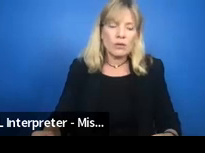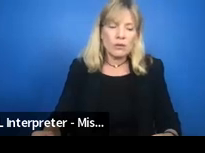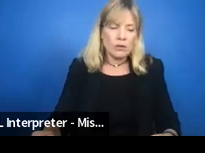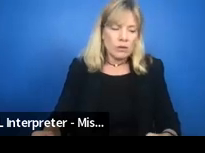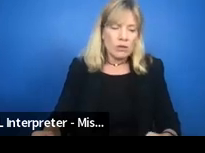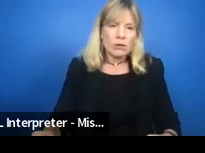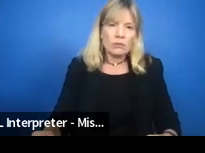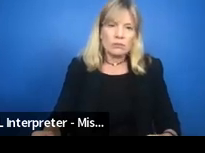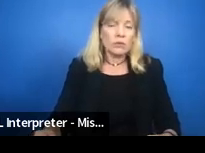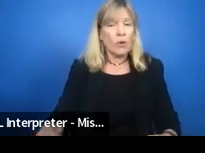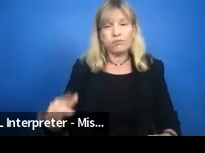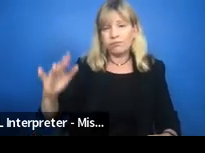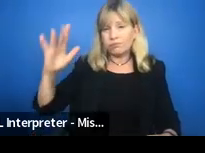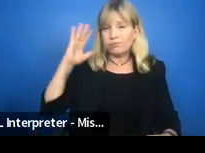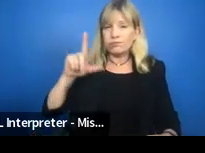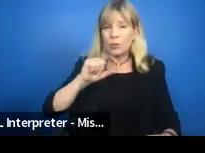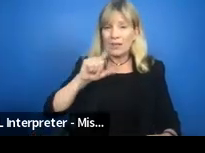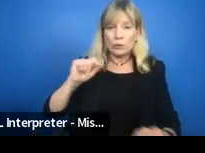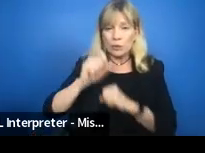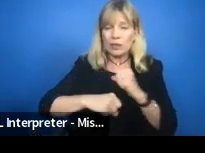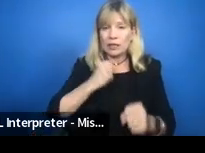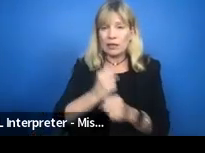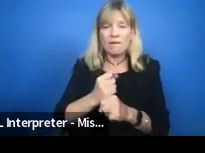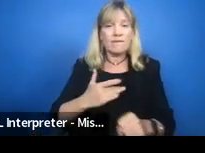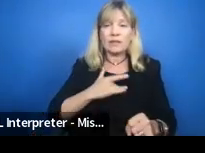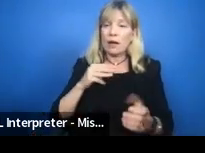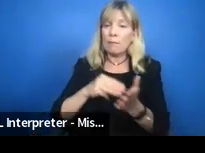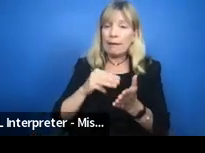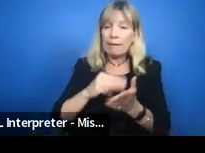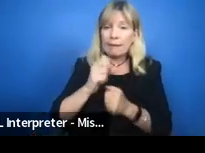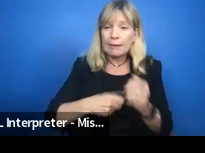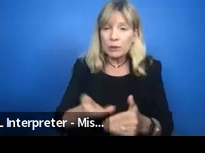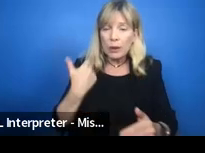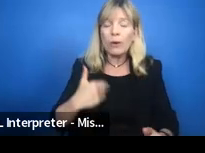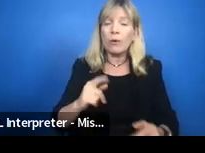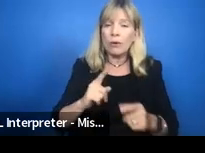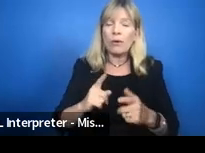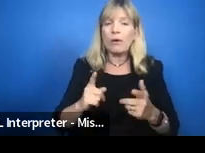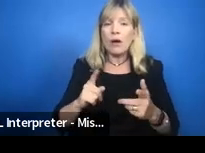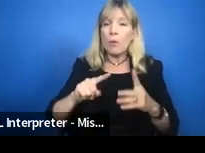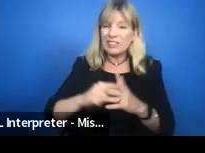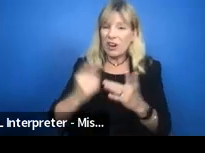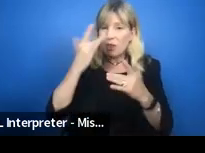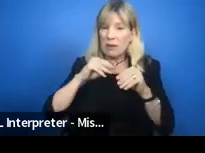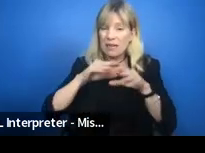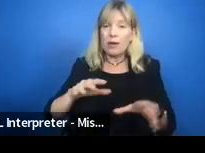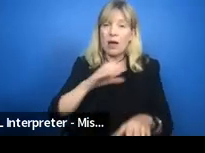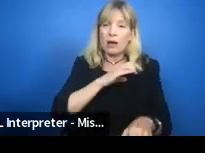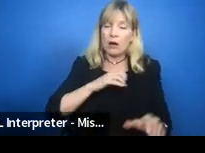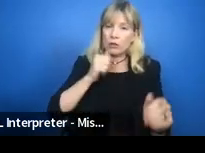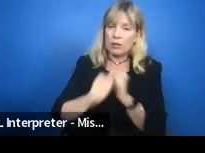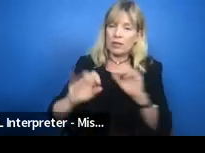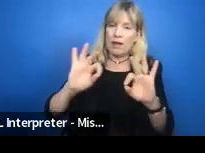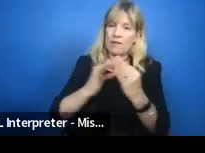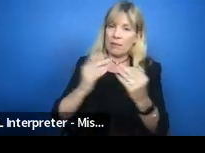So way back in 2020, feels like a million years ago, at the beginning of the pandemic, Congress passed the Family's